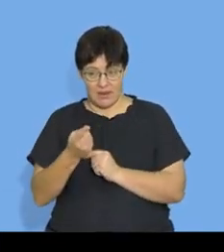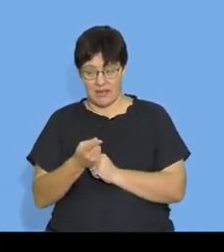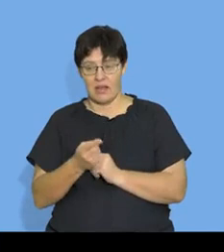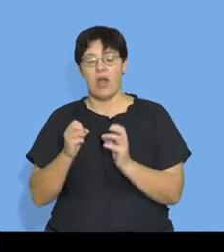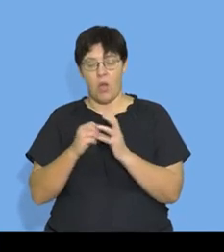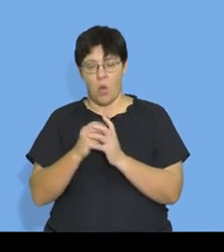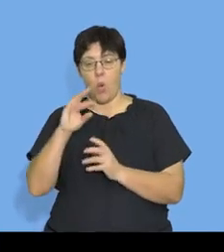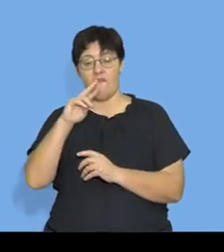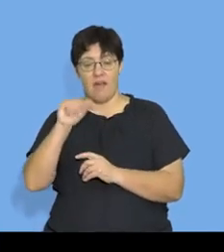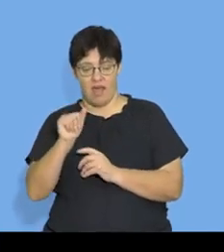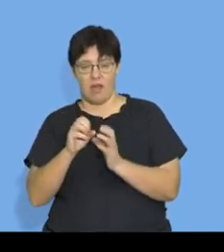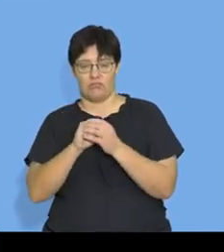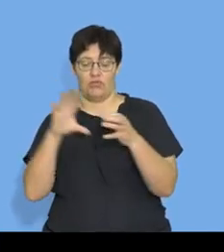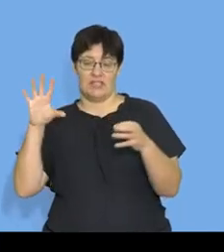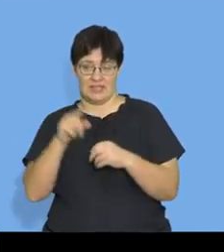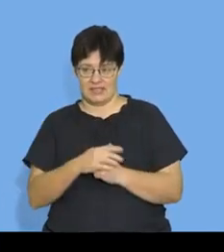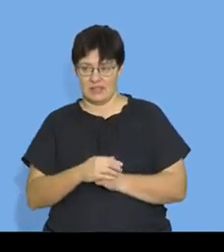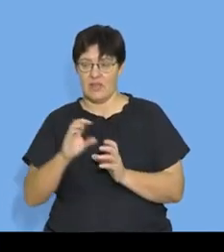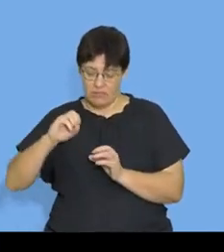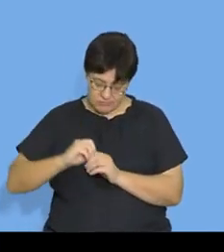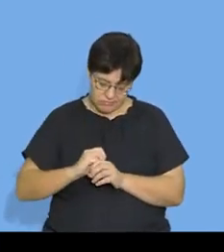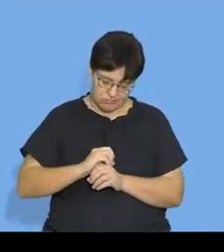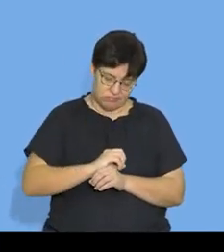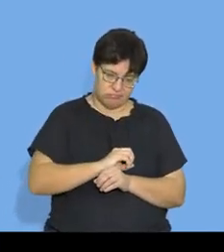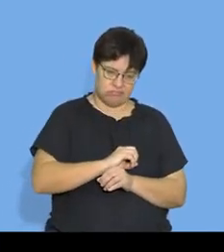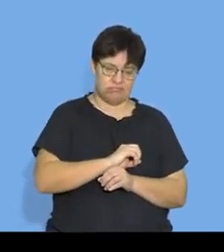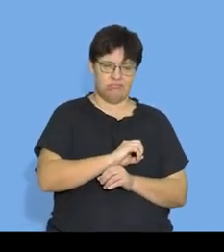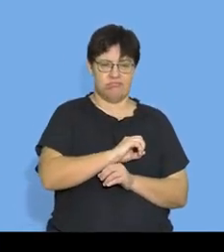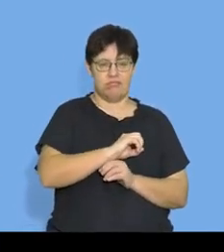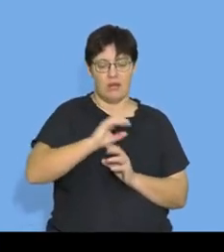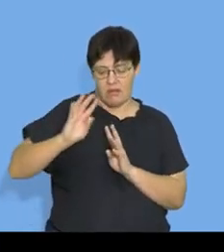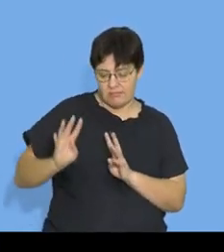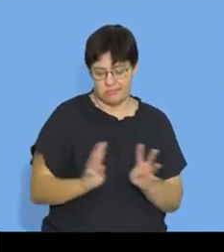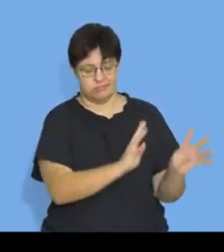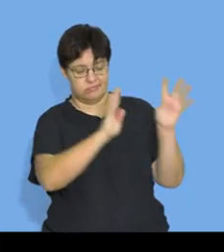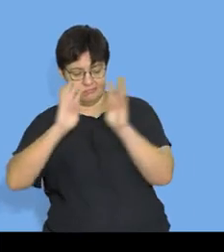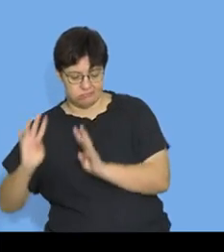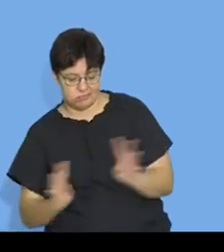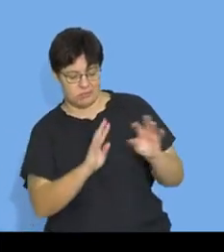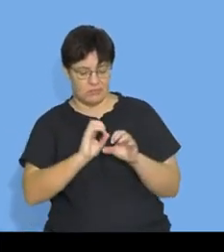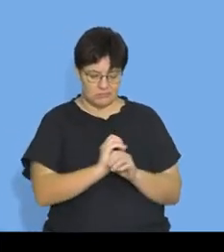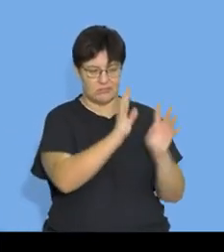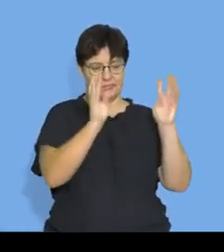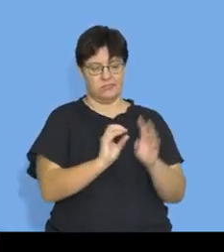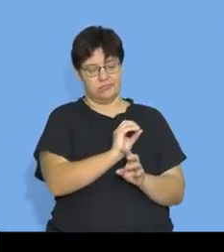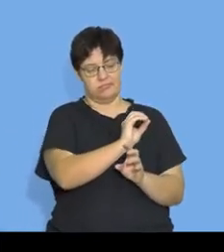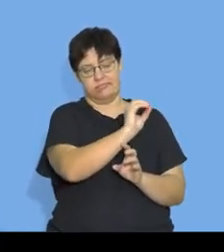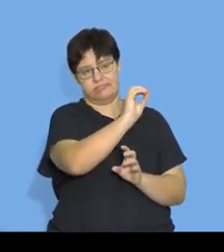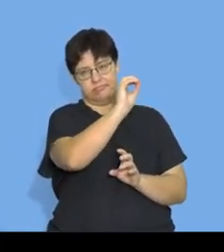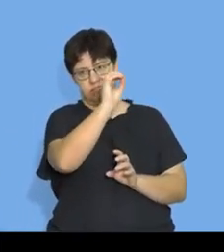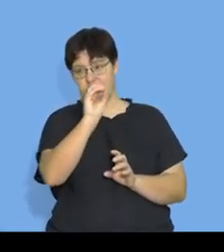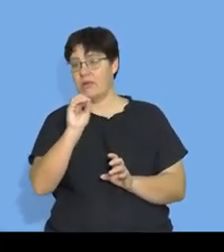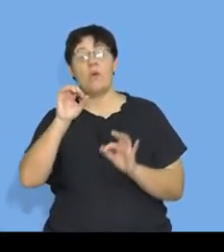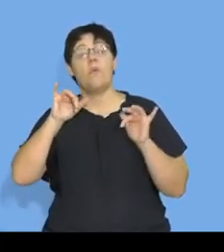an ova is released. That ova travels, or is moved along rather, into the fallopian tube